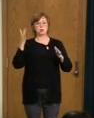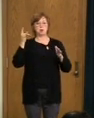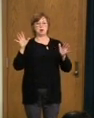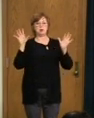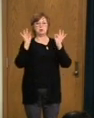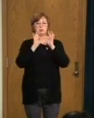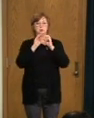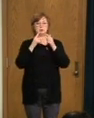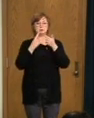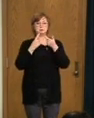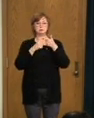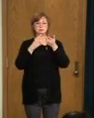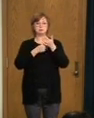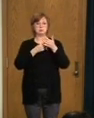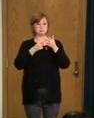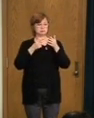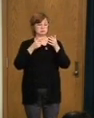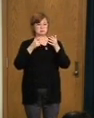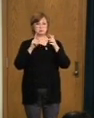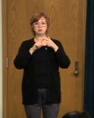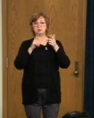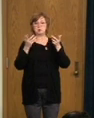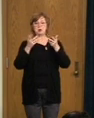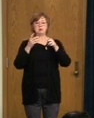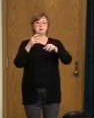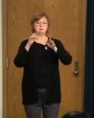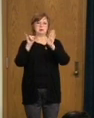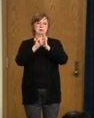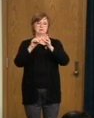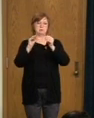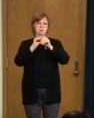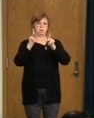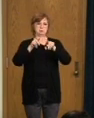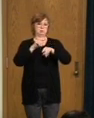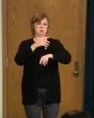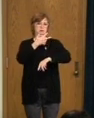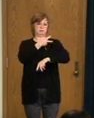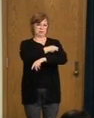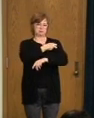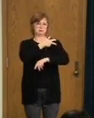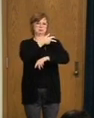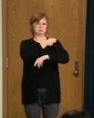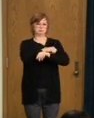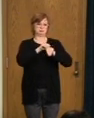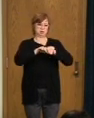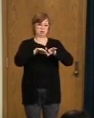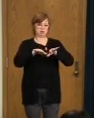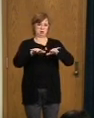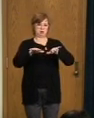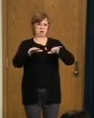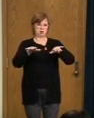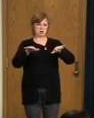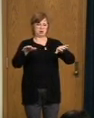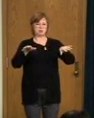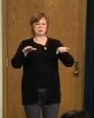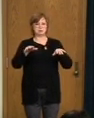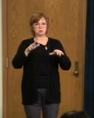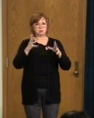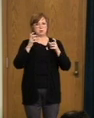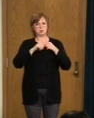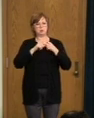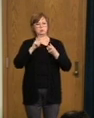people in our communities vaccinated that we can start to look at having a very different conversation, one where we can start to lift some of these